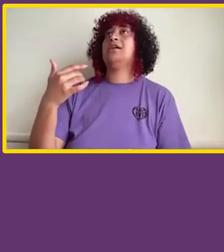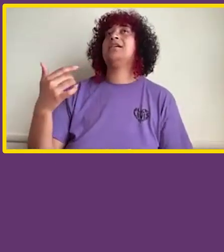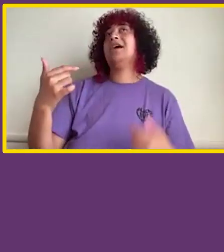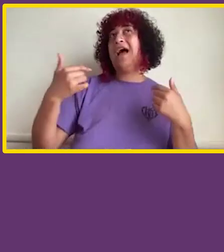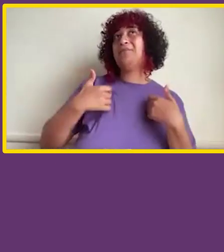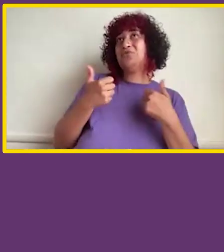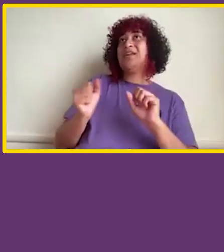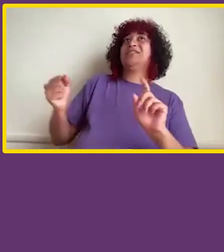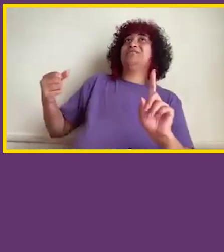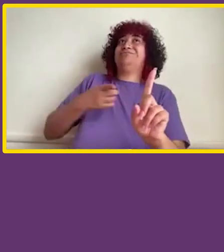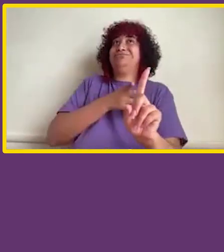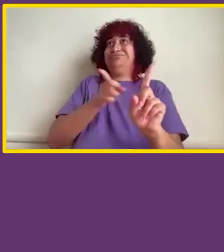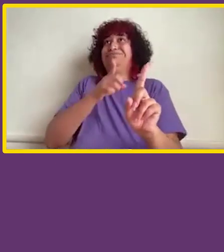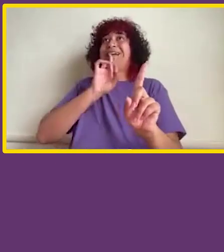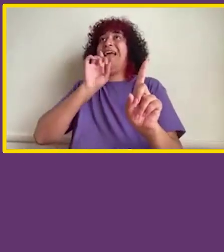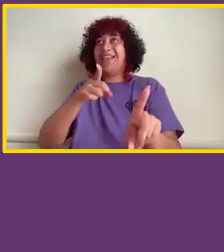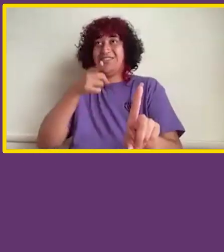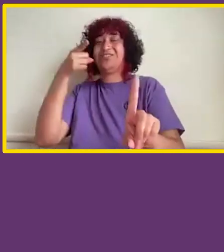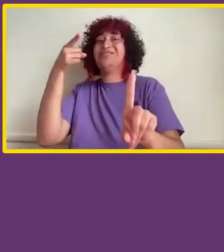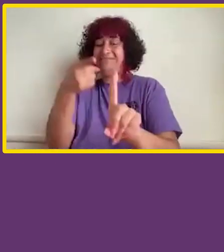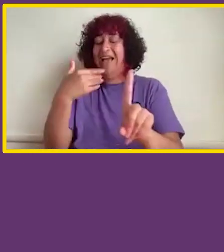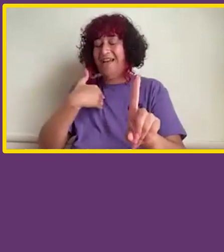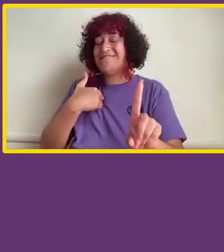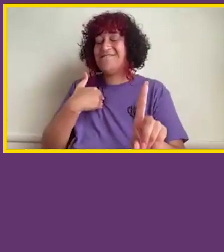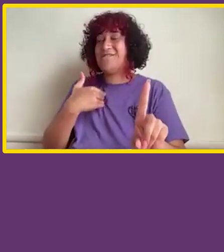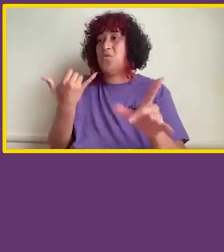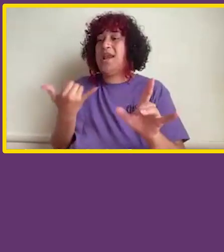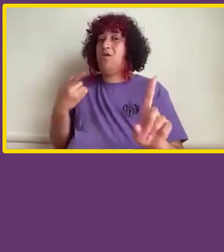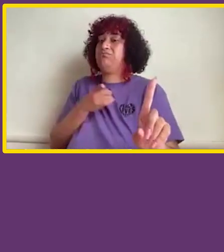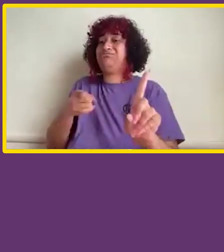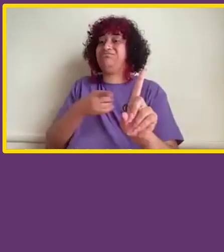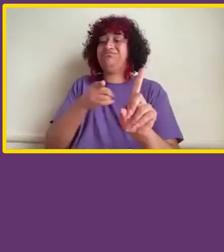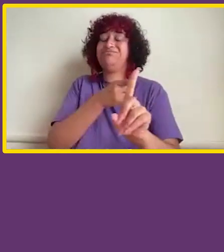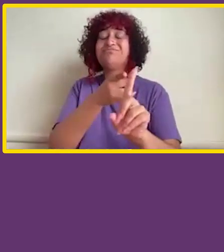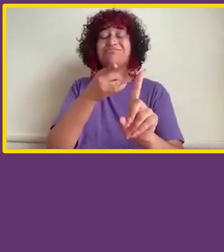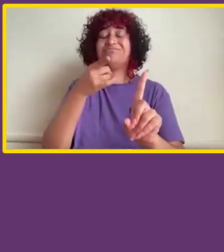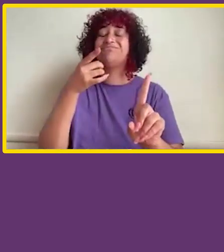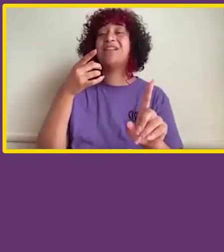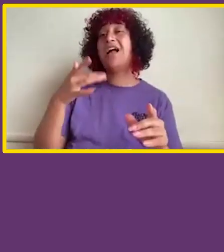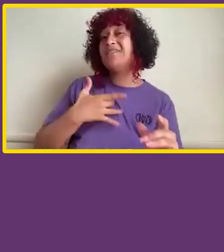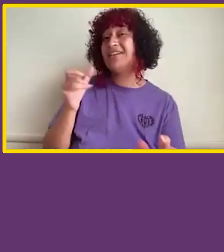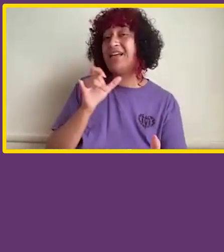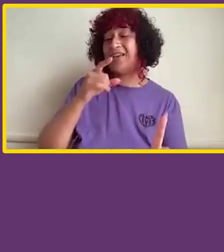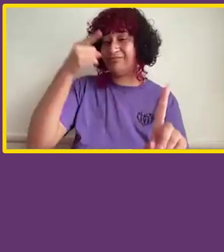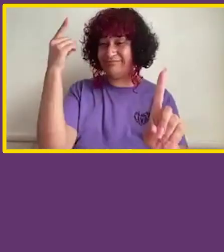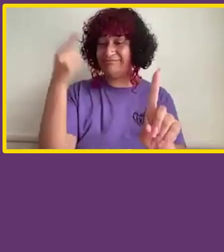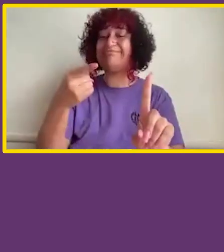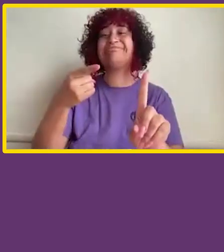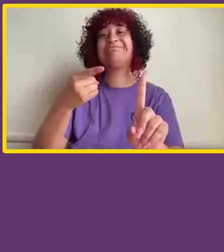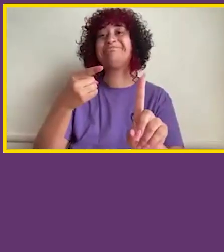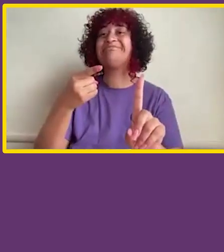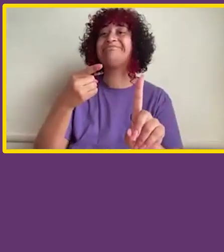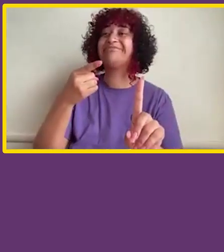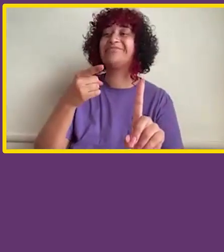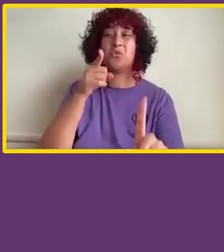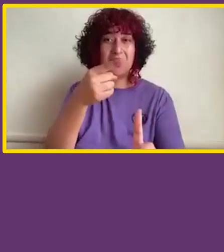this answer, but I feel like that is sort of like that to what you're